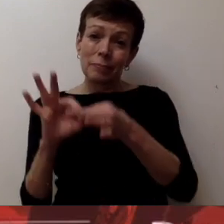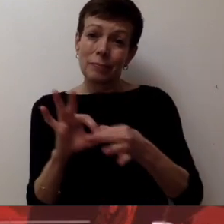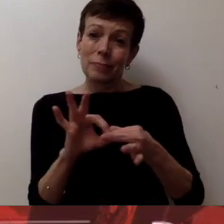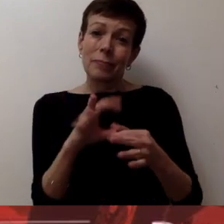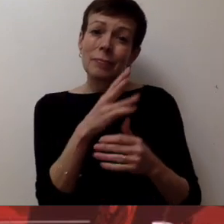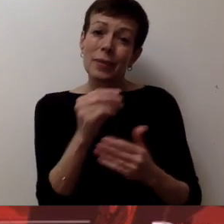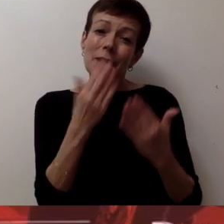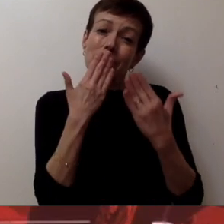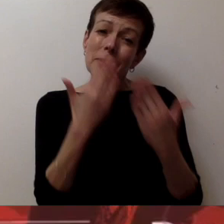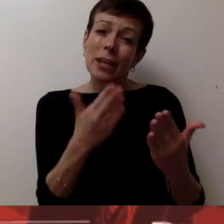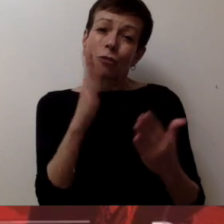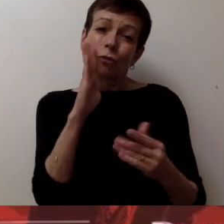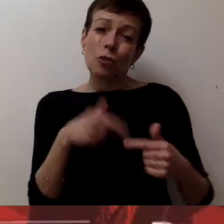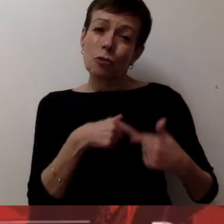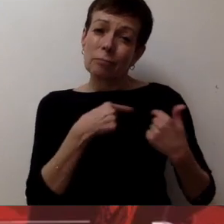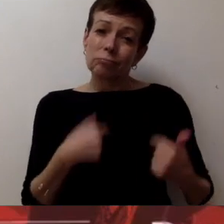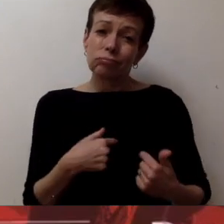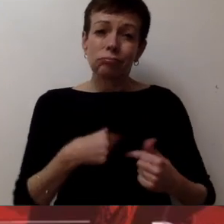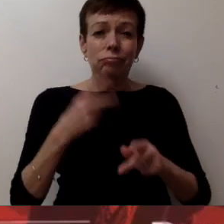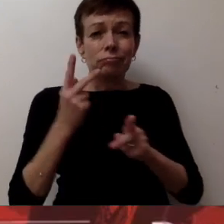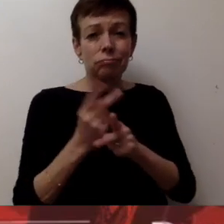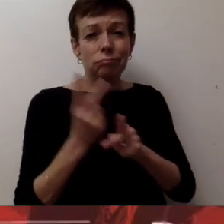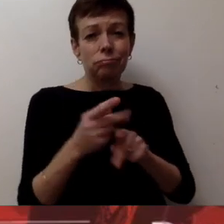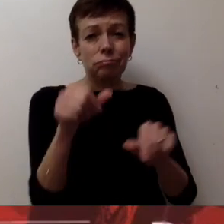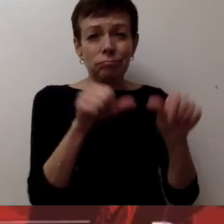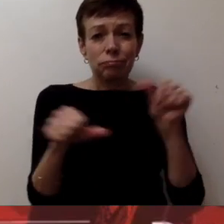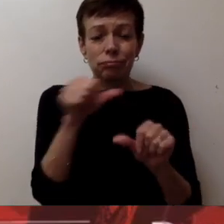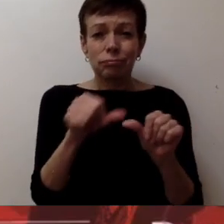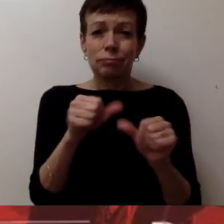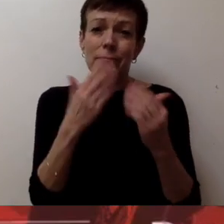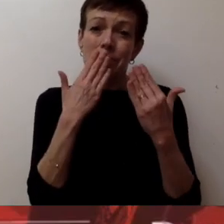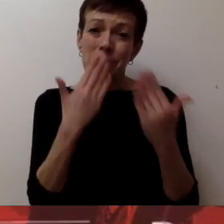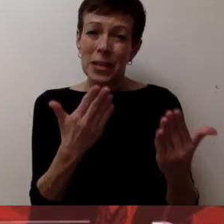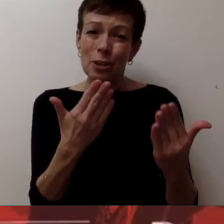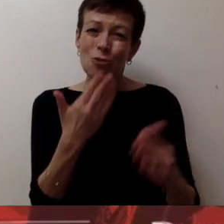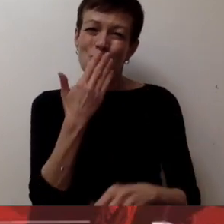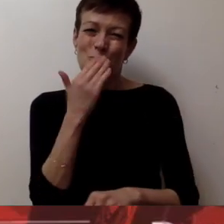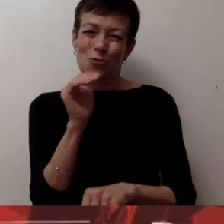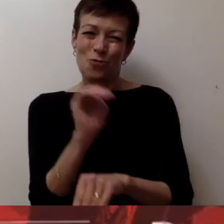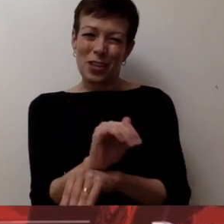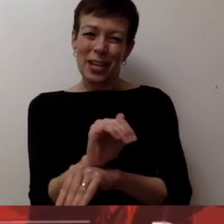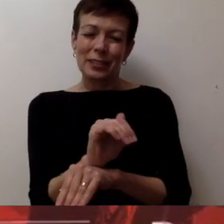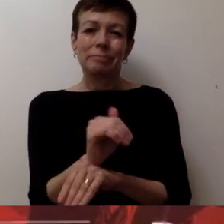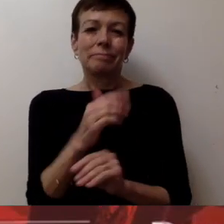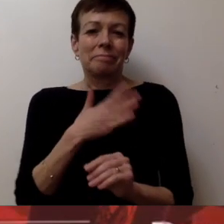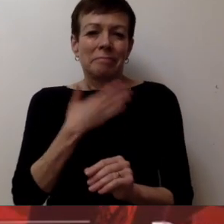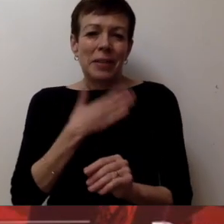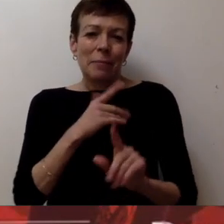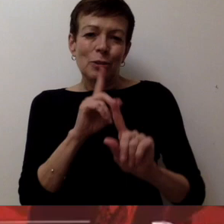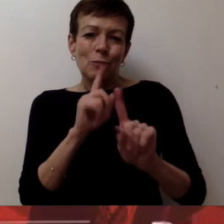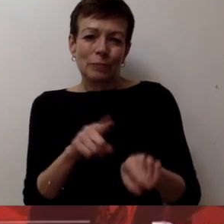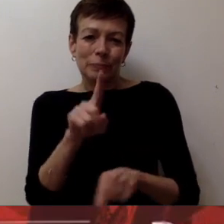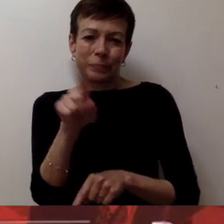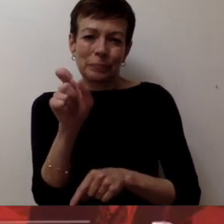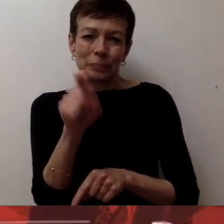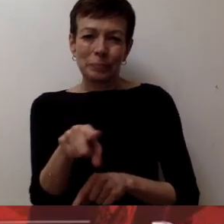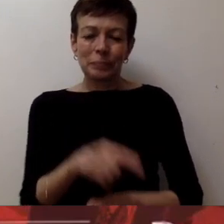and foremost, I thank you for looking out for each other. With that, thank you. Have a great night. And we look forward to answering your questions.